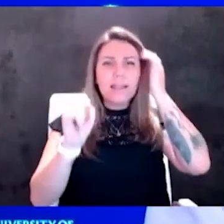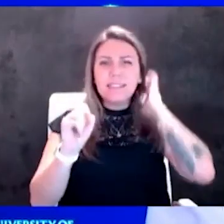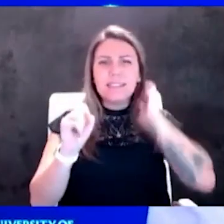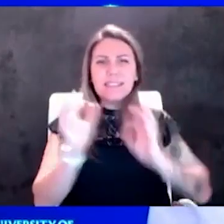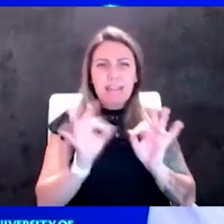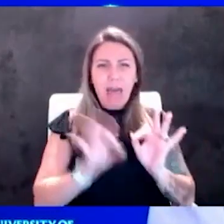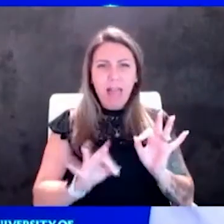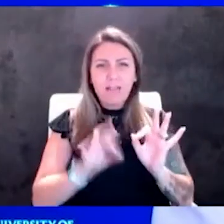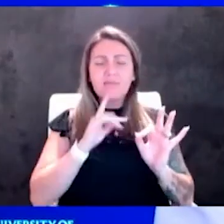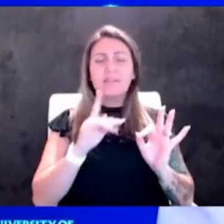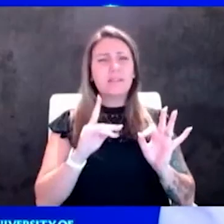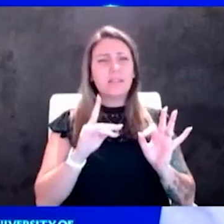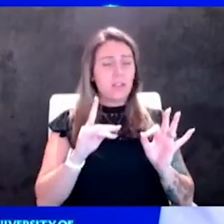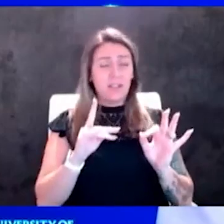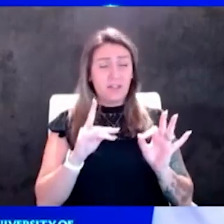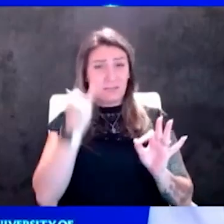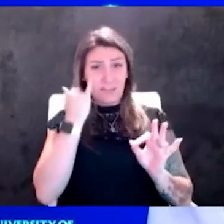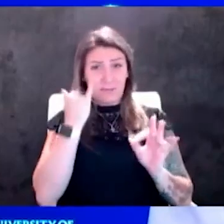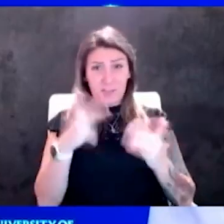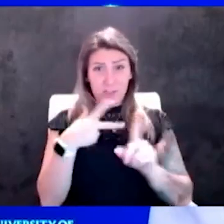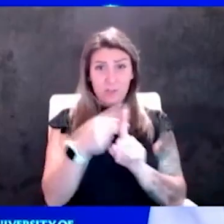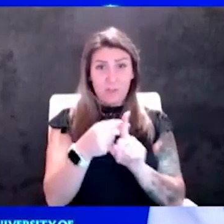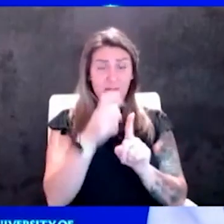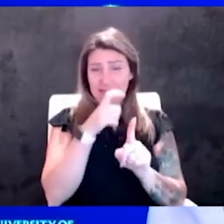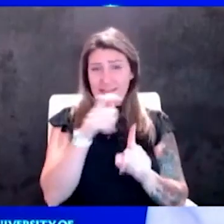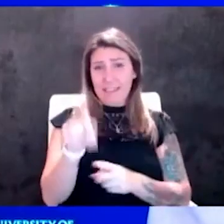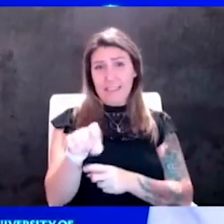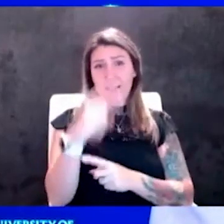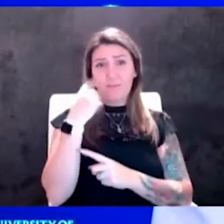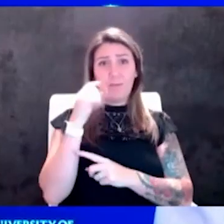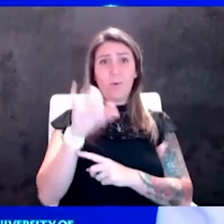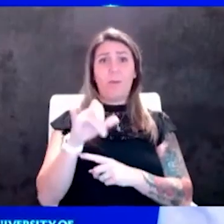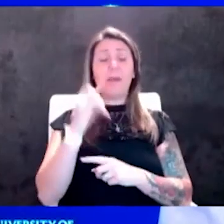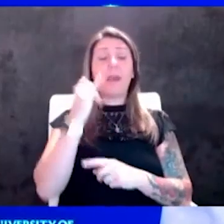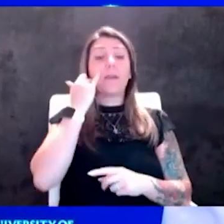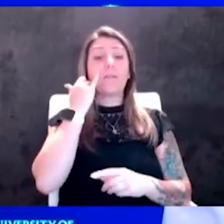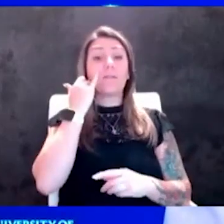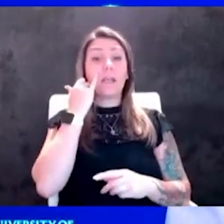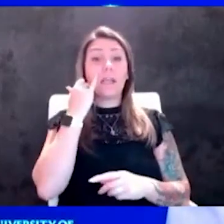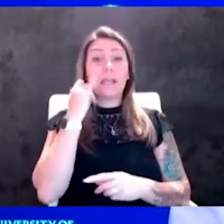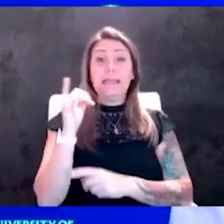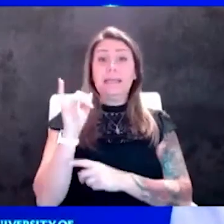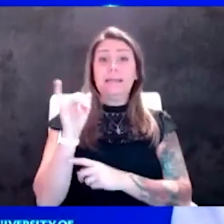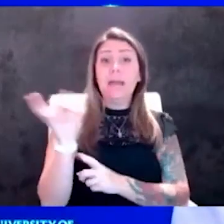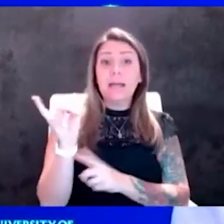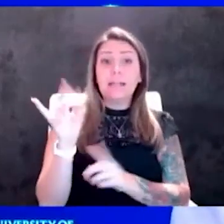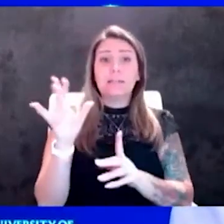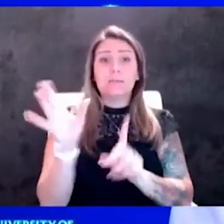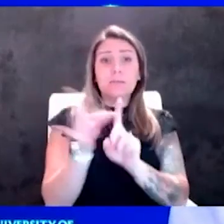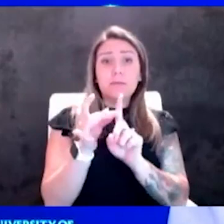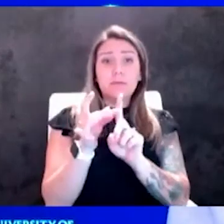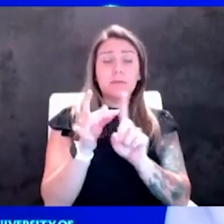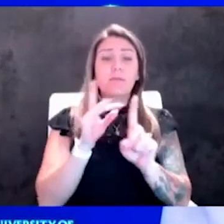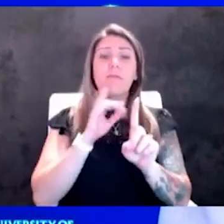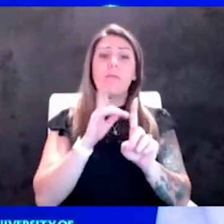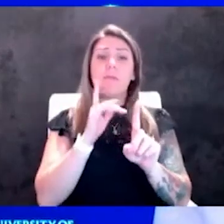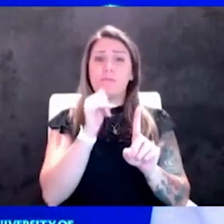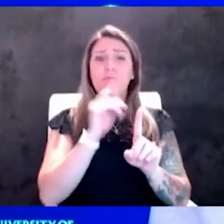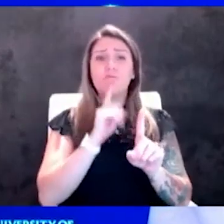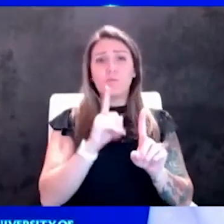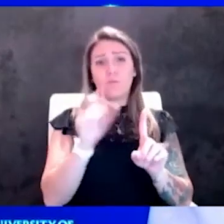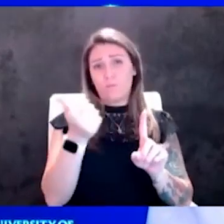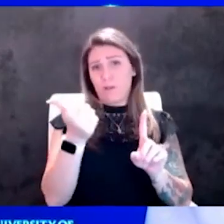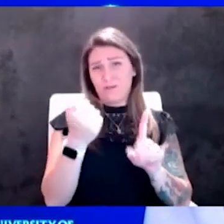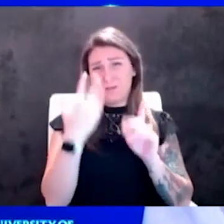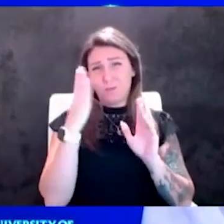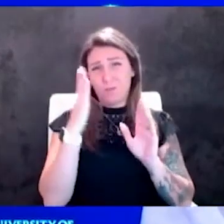no need to necessarily do this. If you have been infected in the past, again, I'm not sure what else this is going to show other than